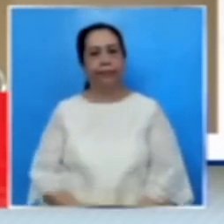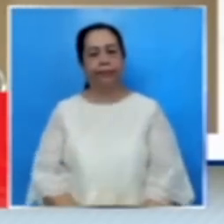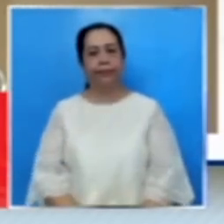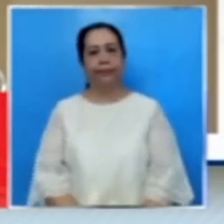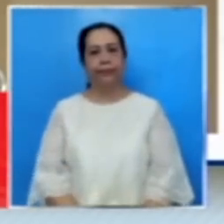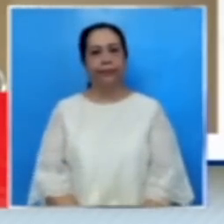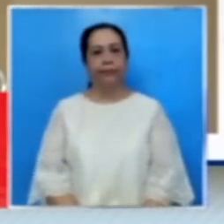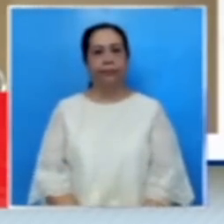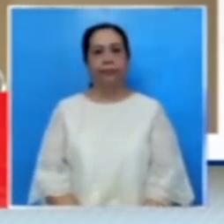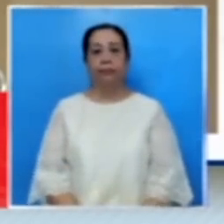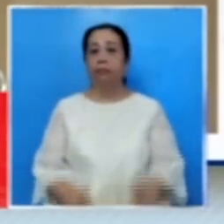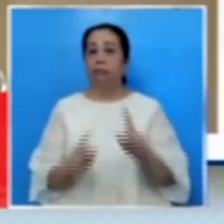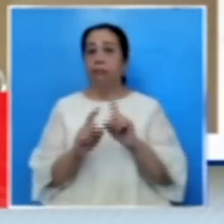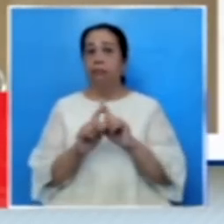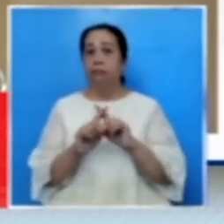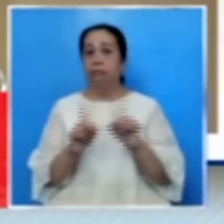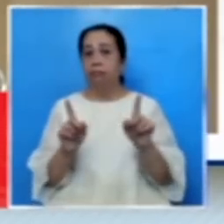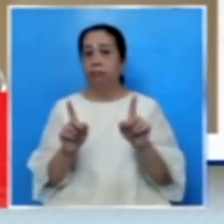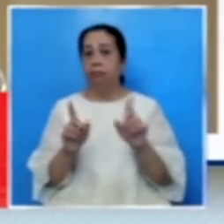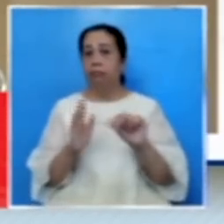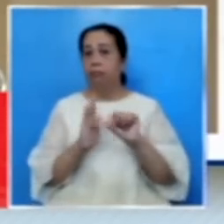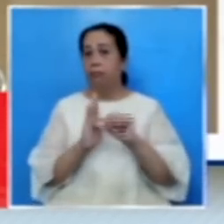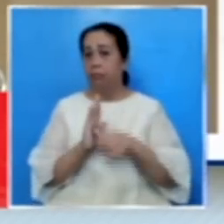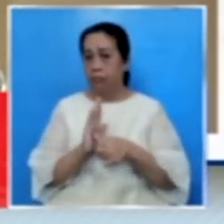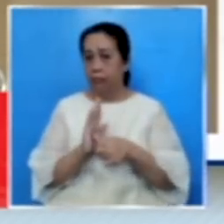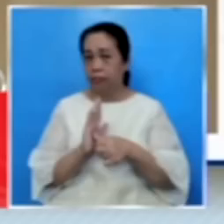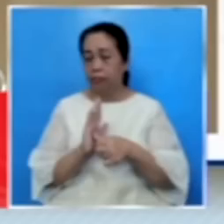But let me reiterate this.